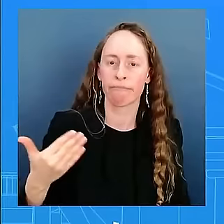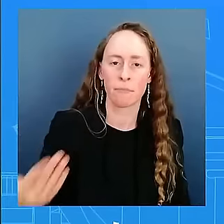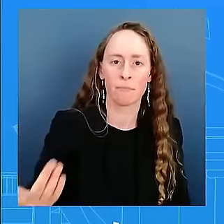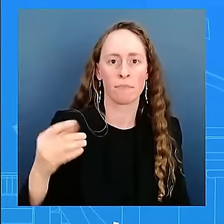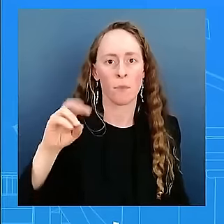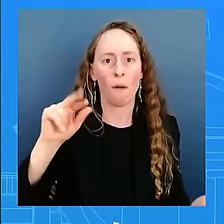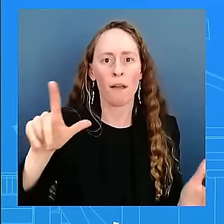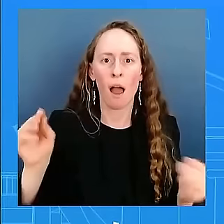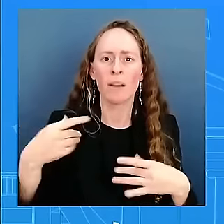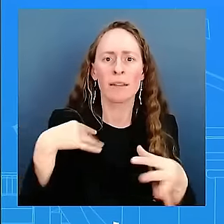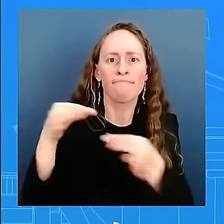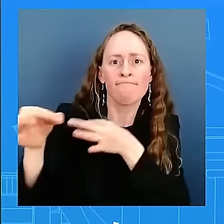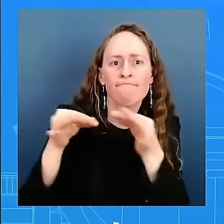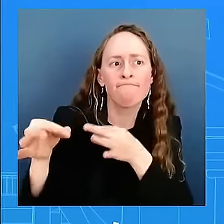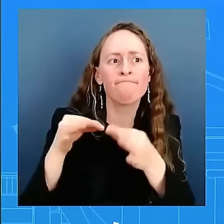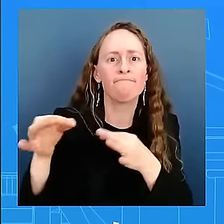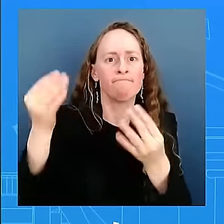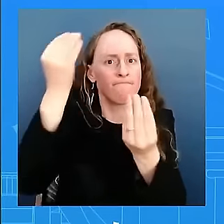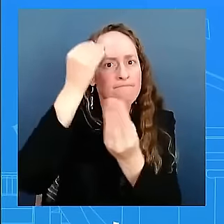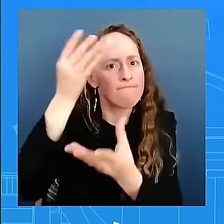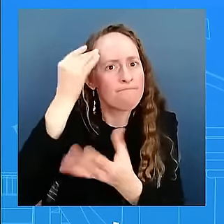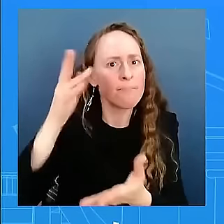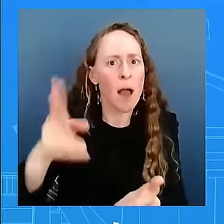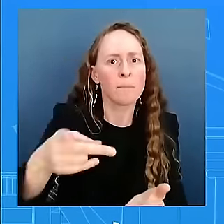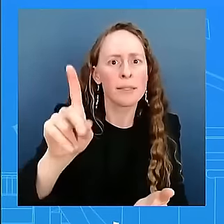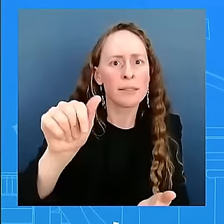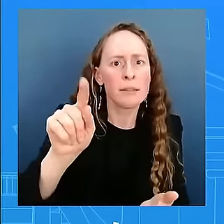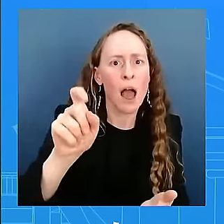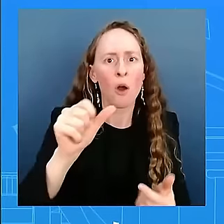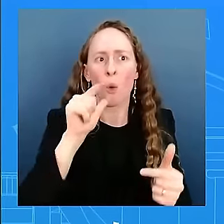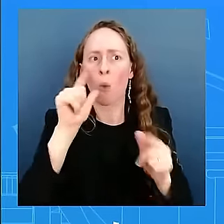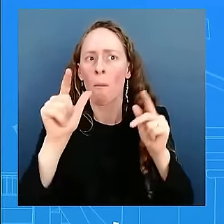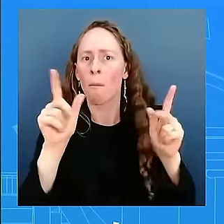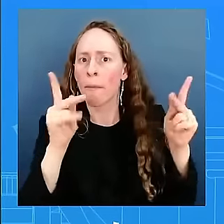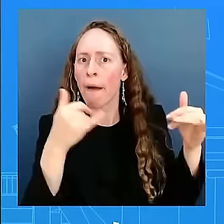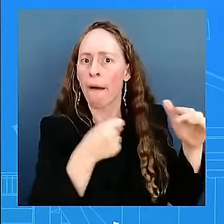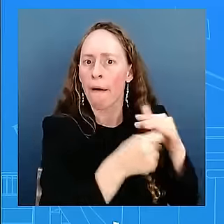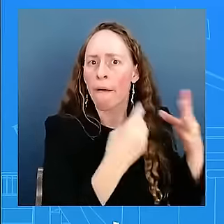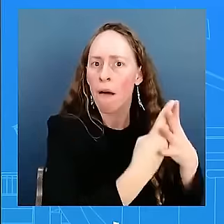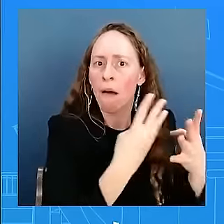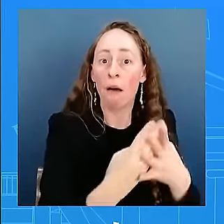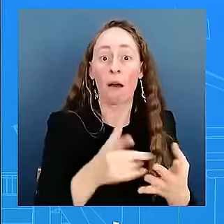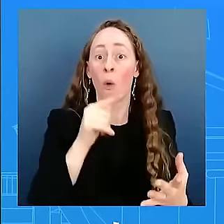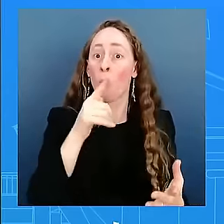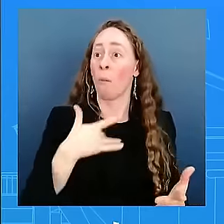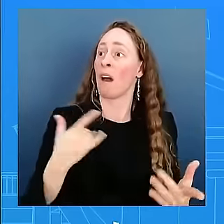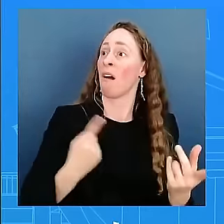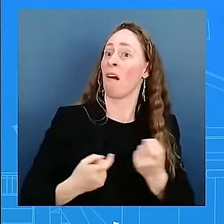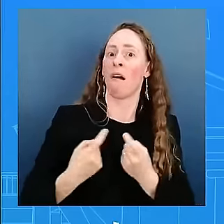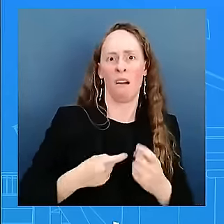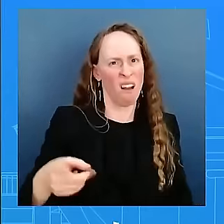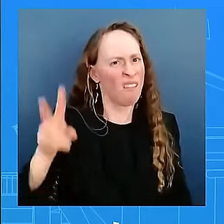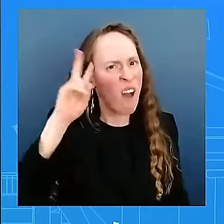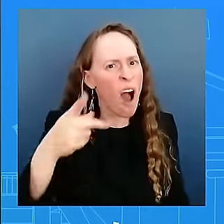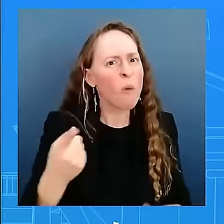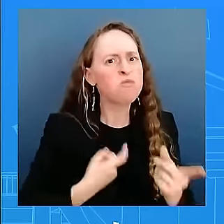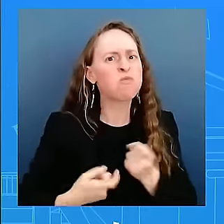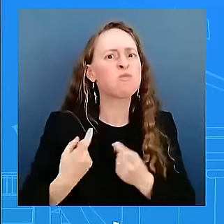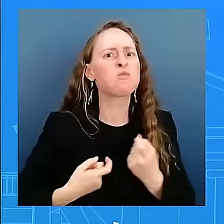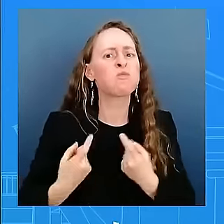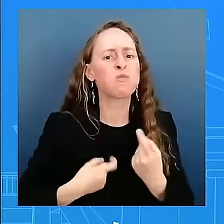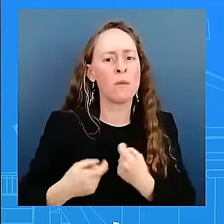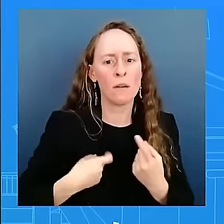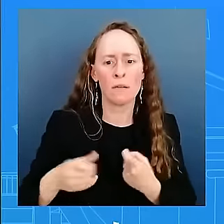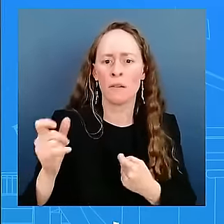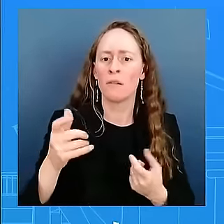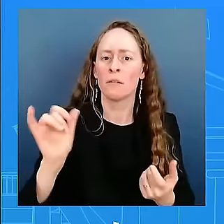getting peppered with questions by both the president and the vice president, thinking through the strategy, iterating the approach, which she was